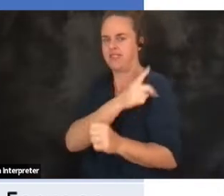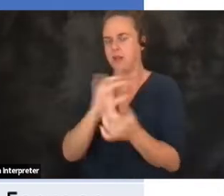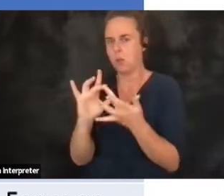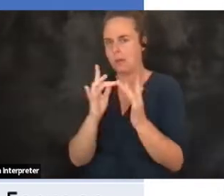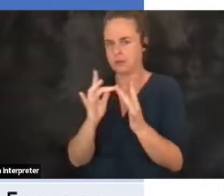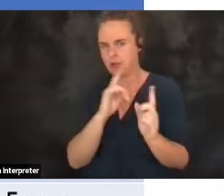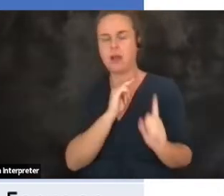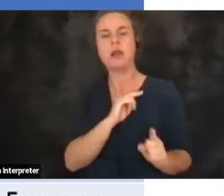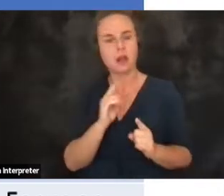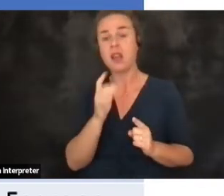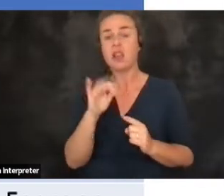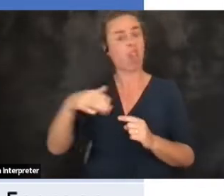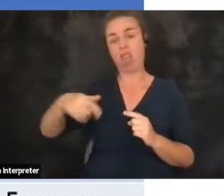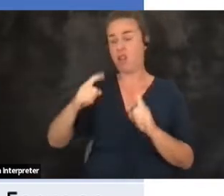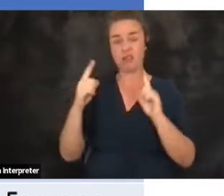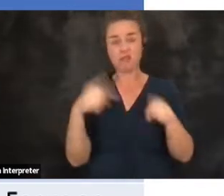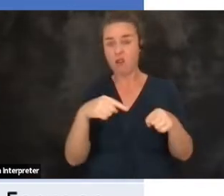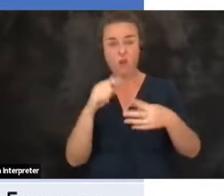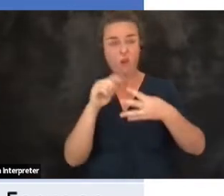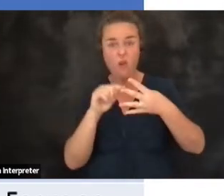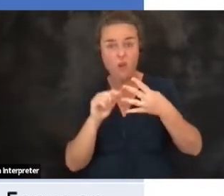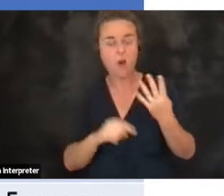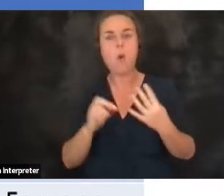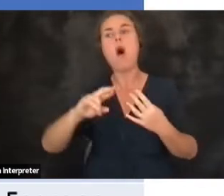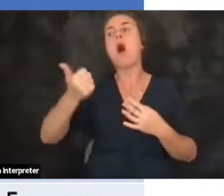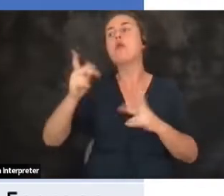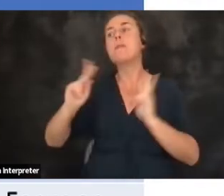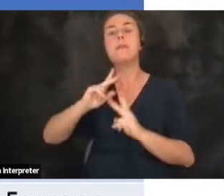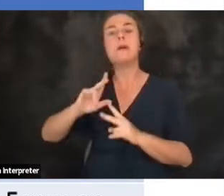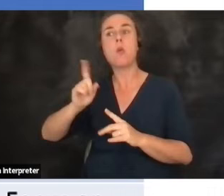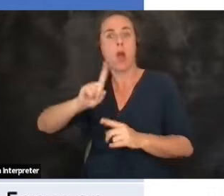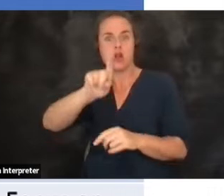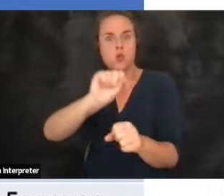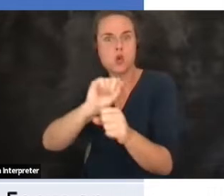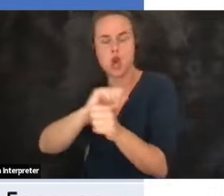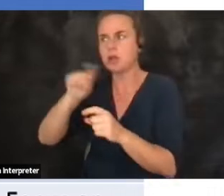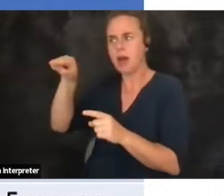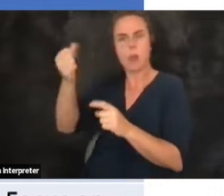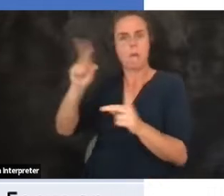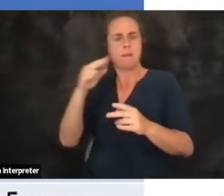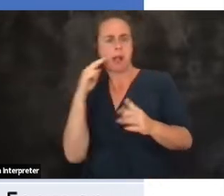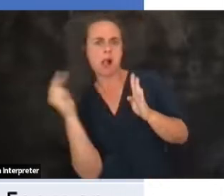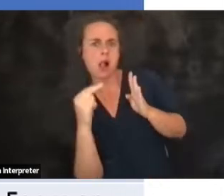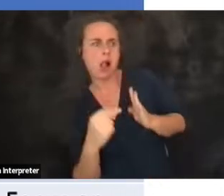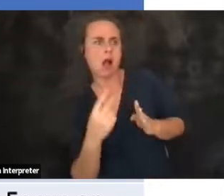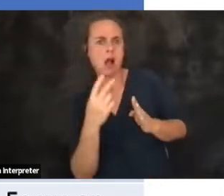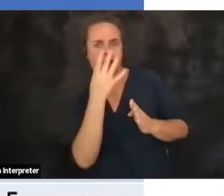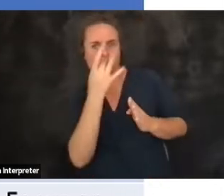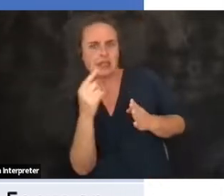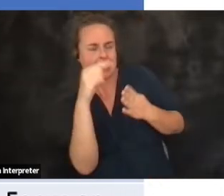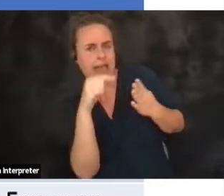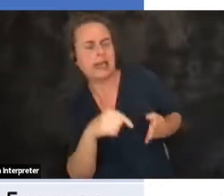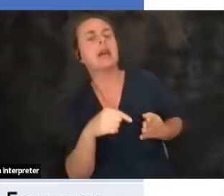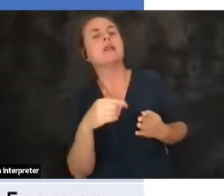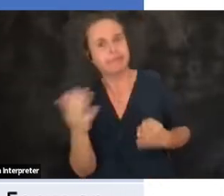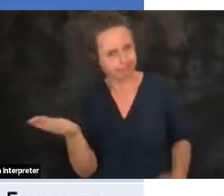attend any of the previous ones, or if you have colleagues that are interested in any of this work, to go into these and listen and learn from them. That we've had